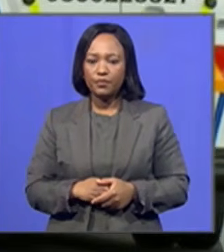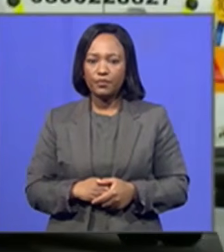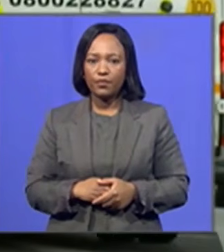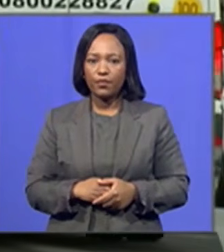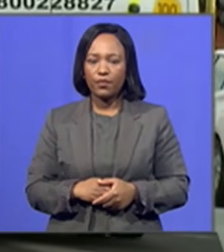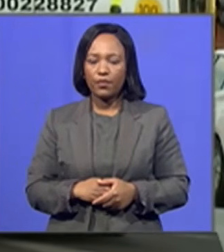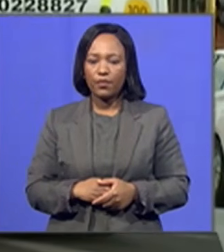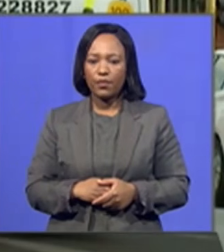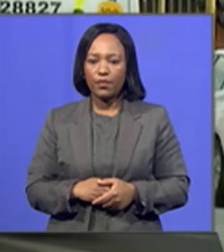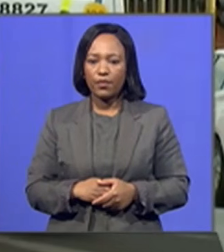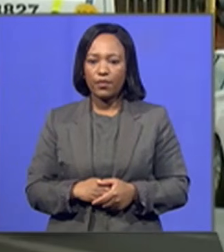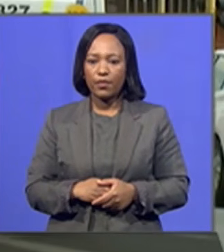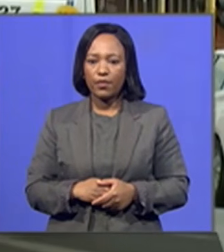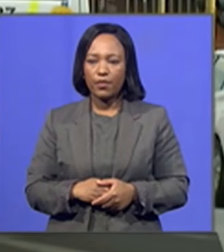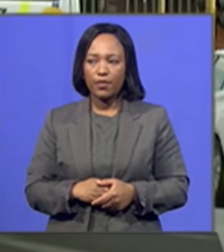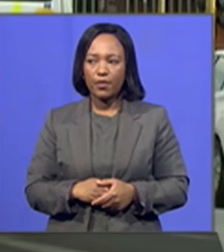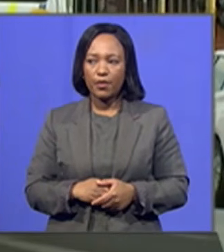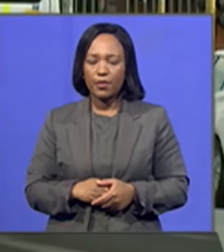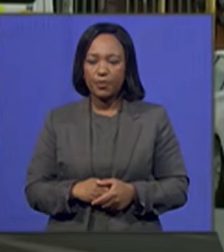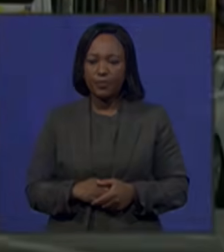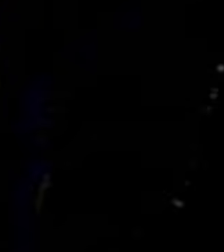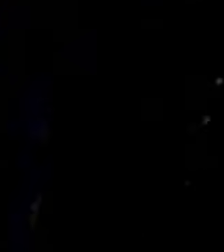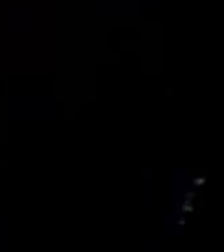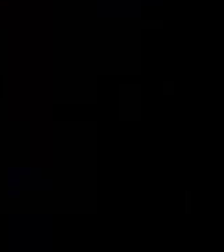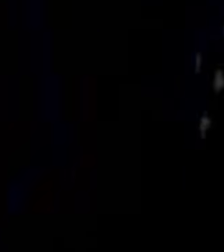SABC News, Johannesburg.